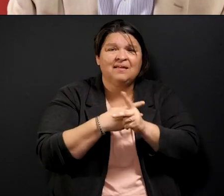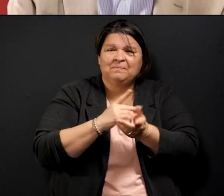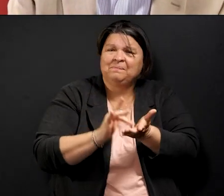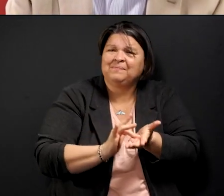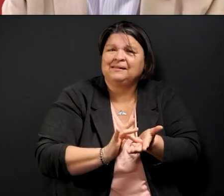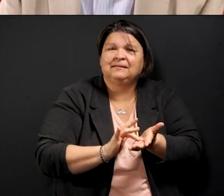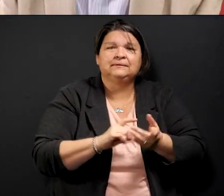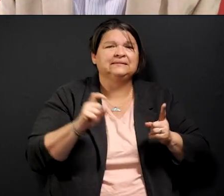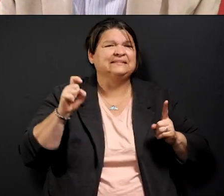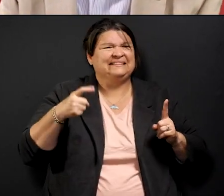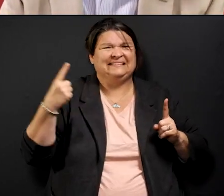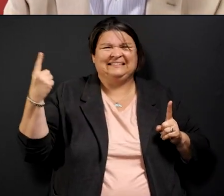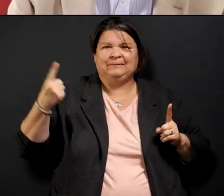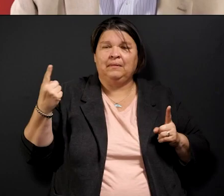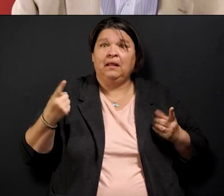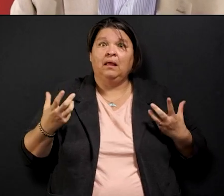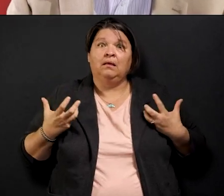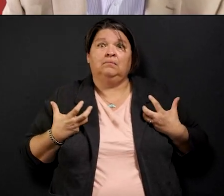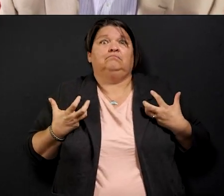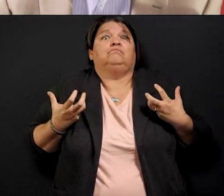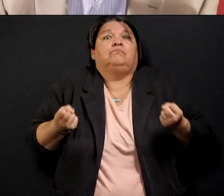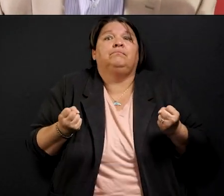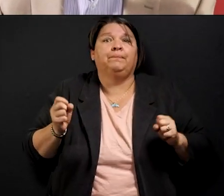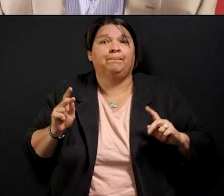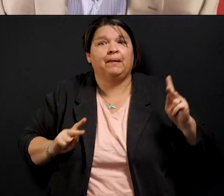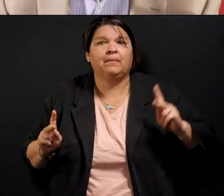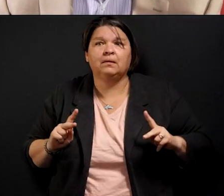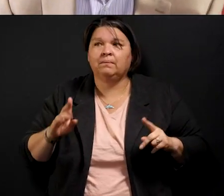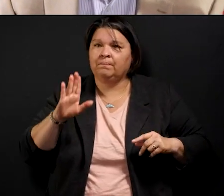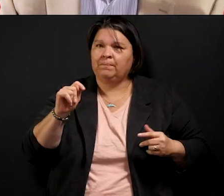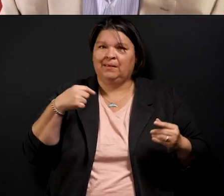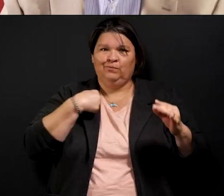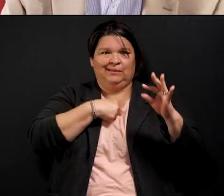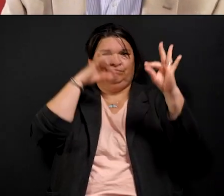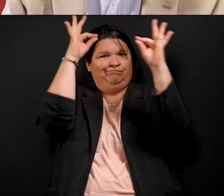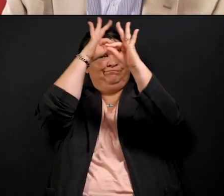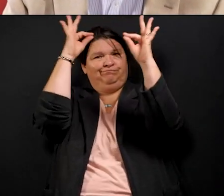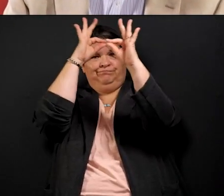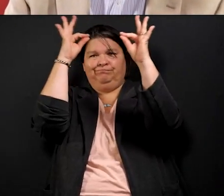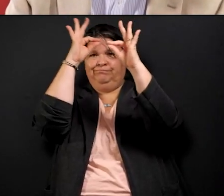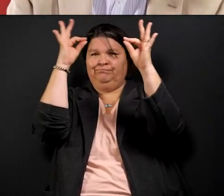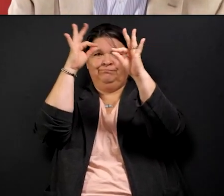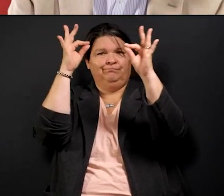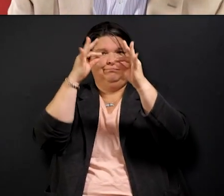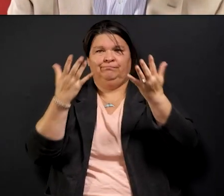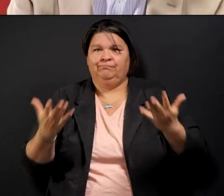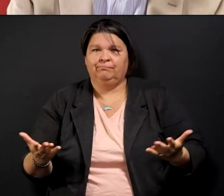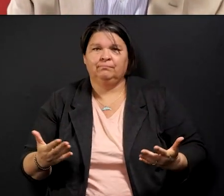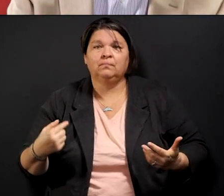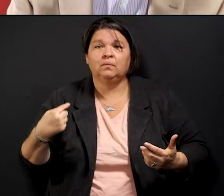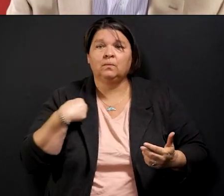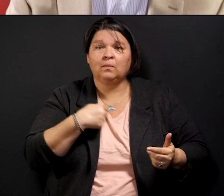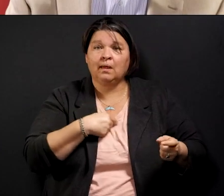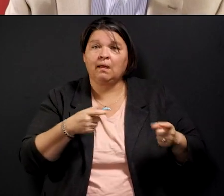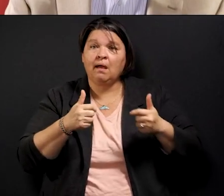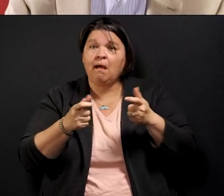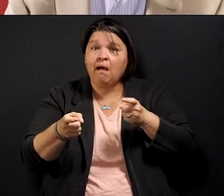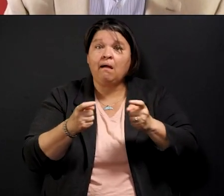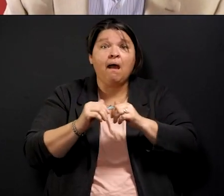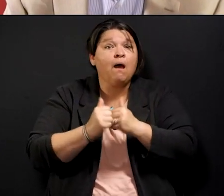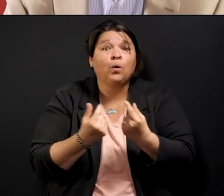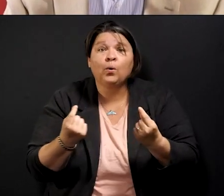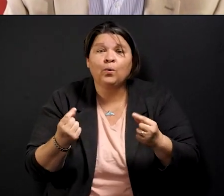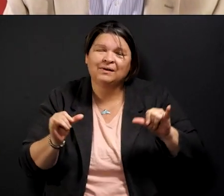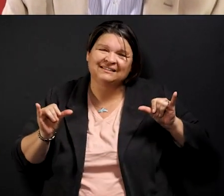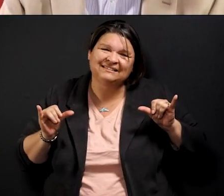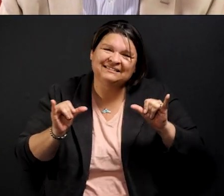we're better off. That's right. And it's just residents, the way we're going to treat it is to stay home, to help mitigate, to wear your mask when you